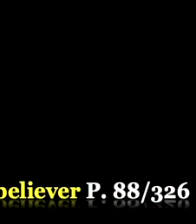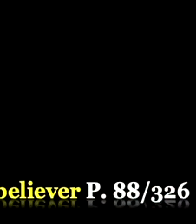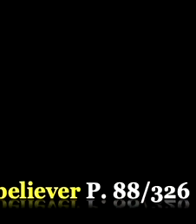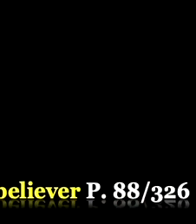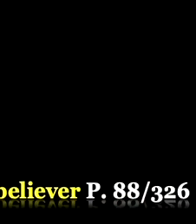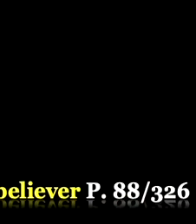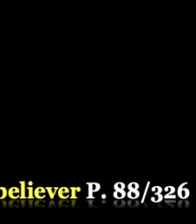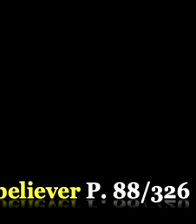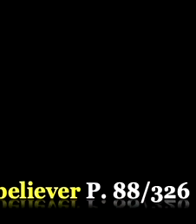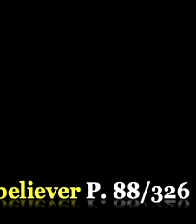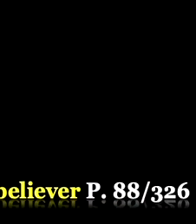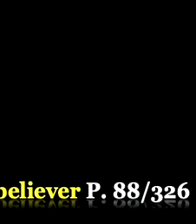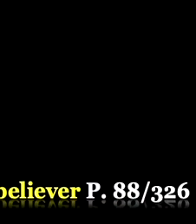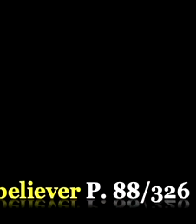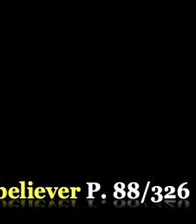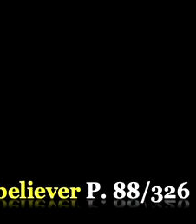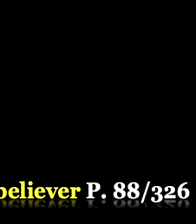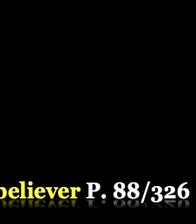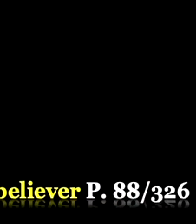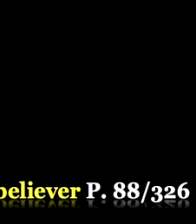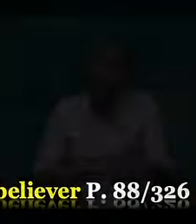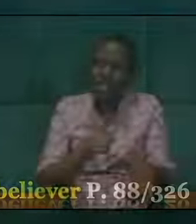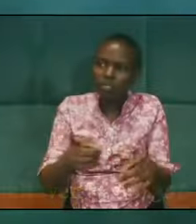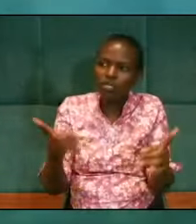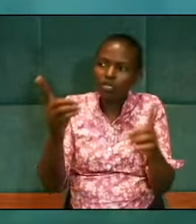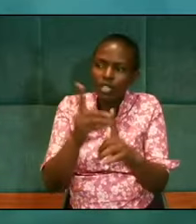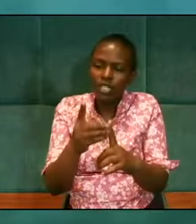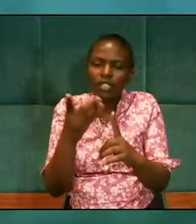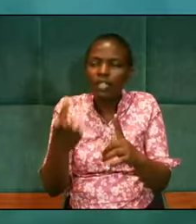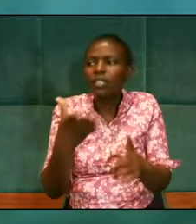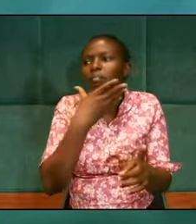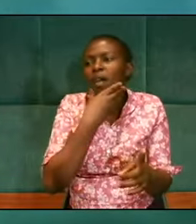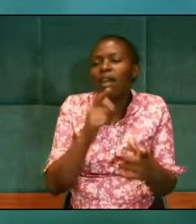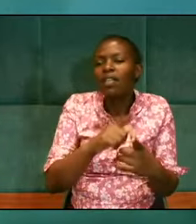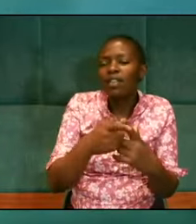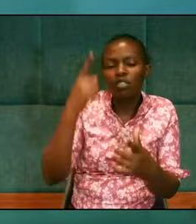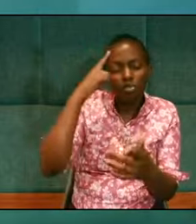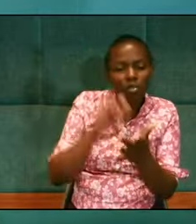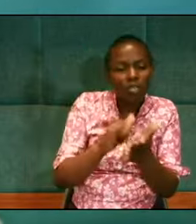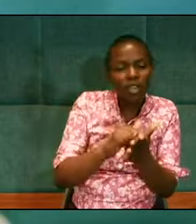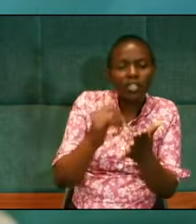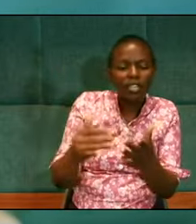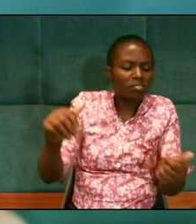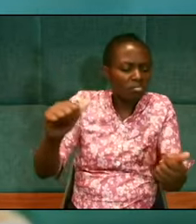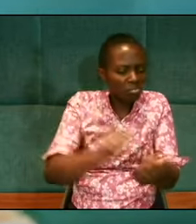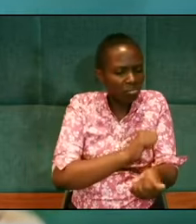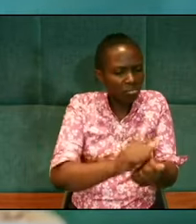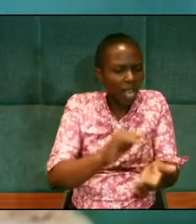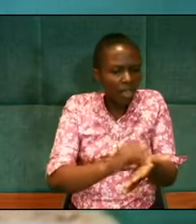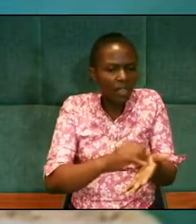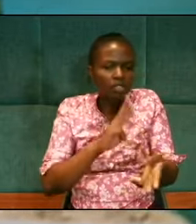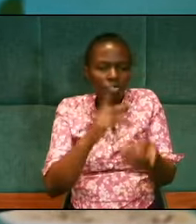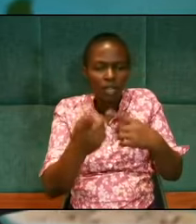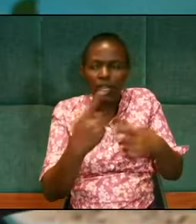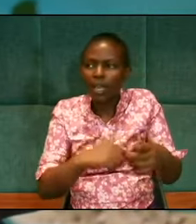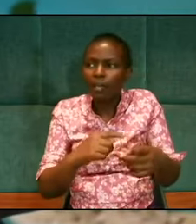is treated as an enemy. When she's dating that guy, you notice they are heading to disaster, and you are bold, audacious to tell her,